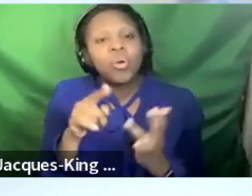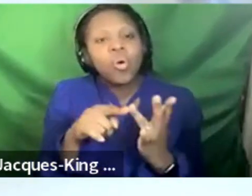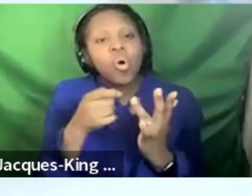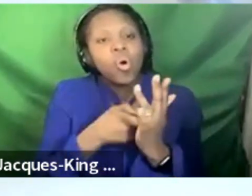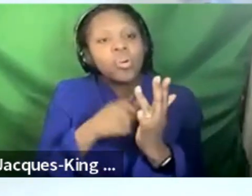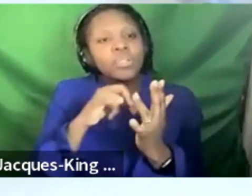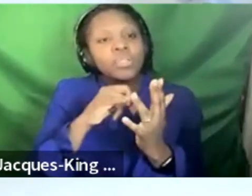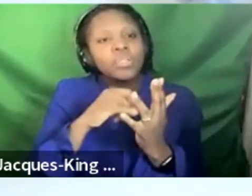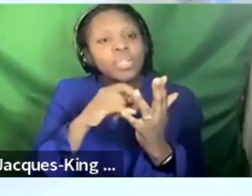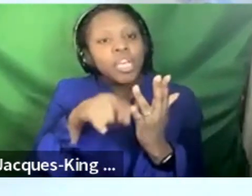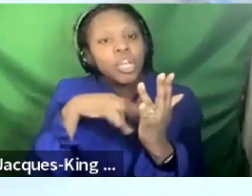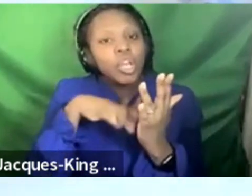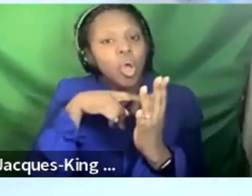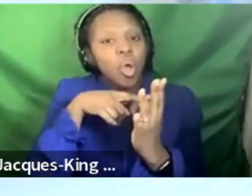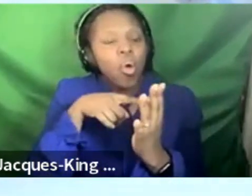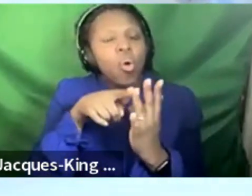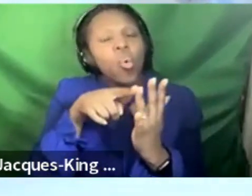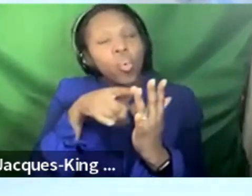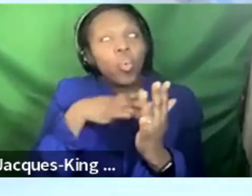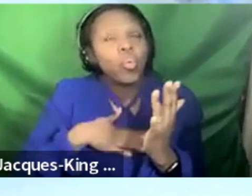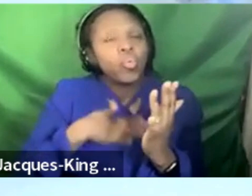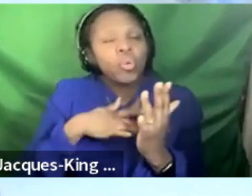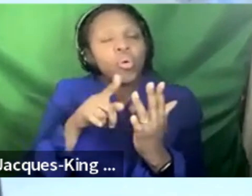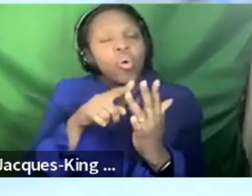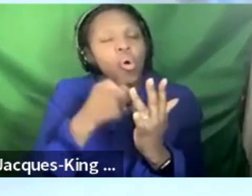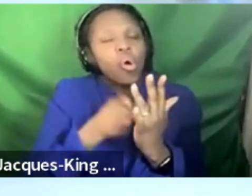harassing her, particularly Duke Orsino.